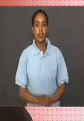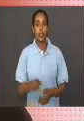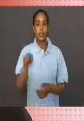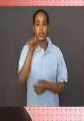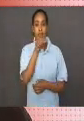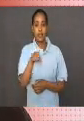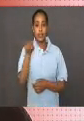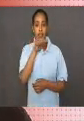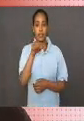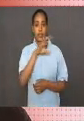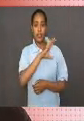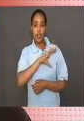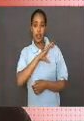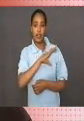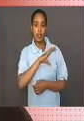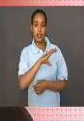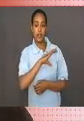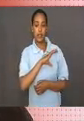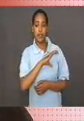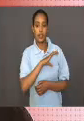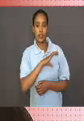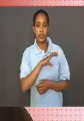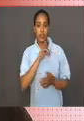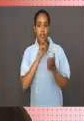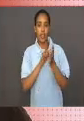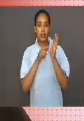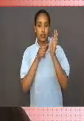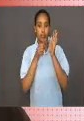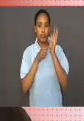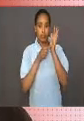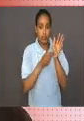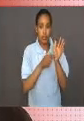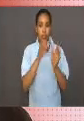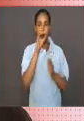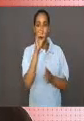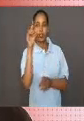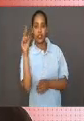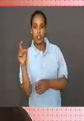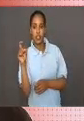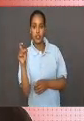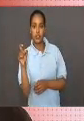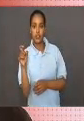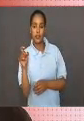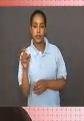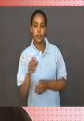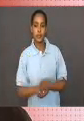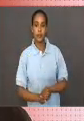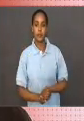Circle the characteristics that belong to oxidation